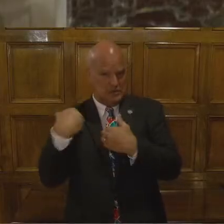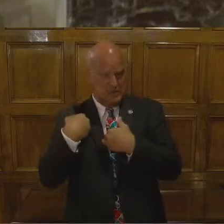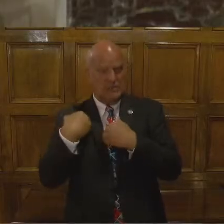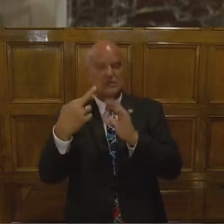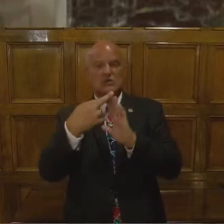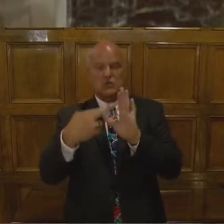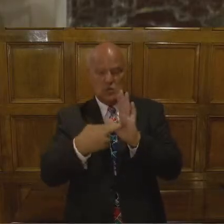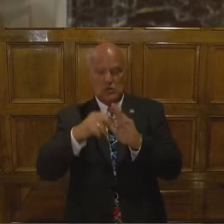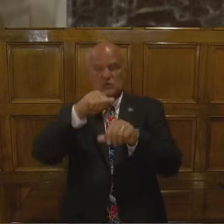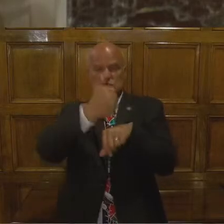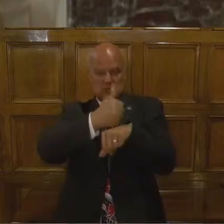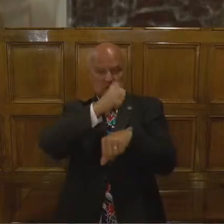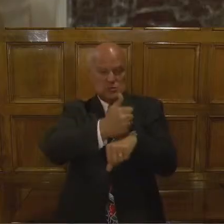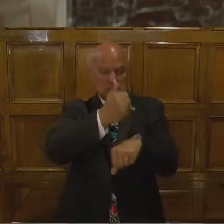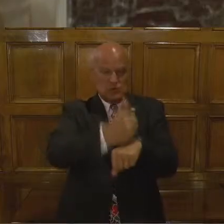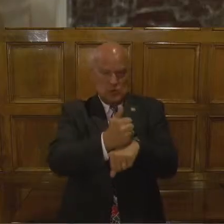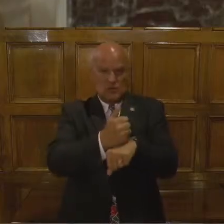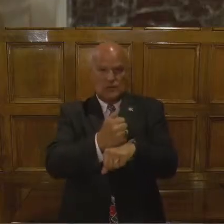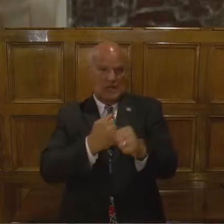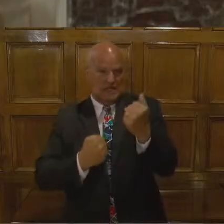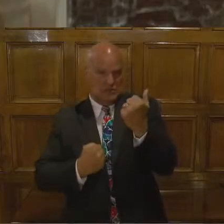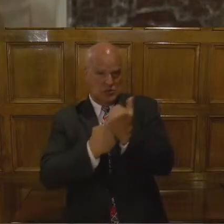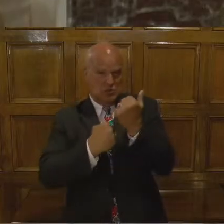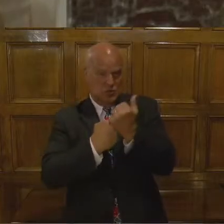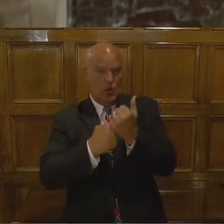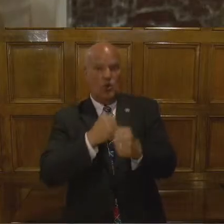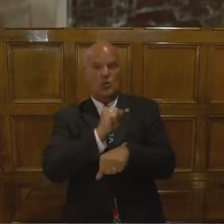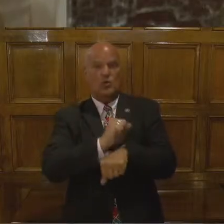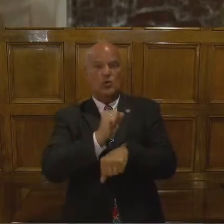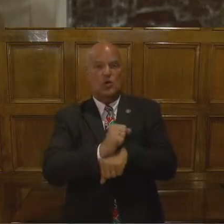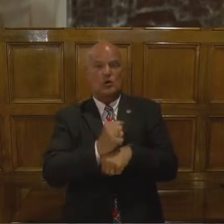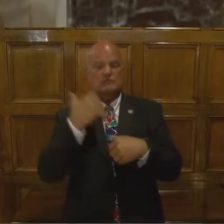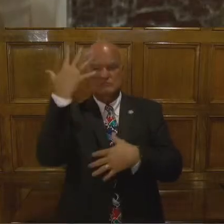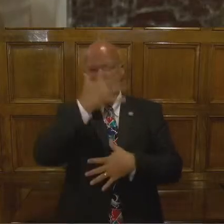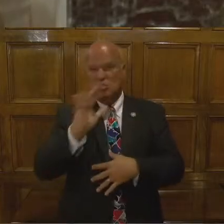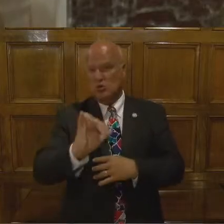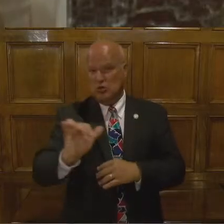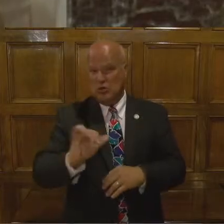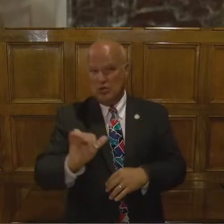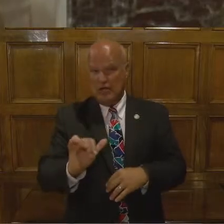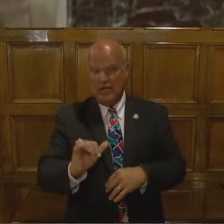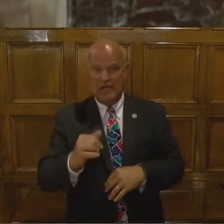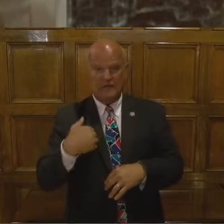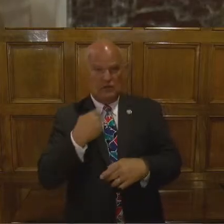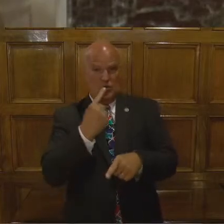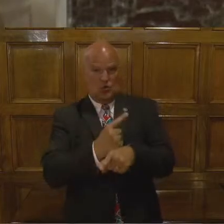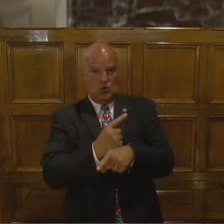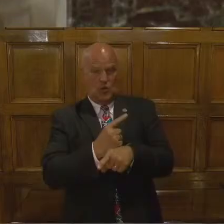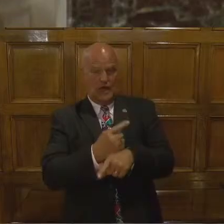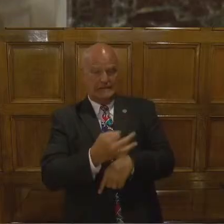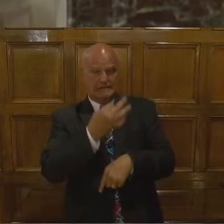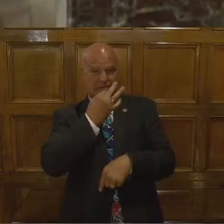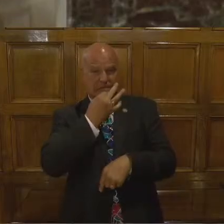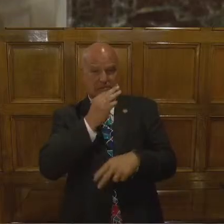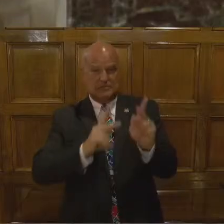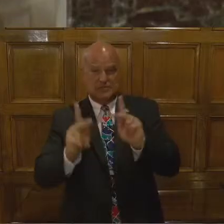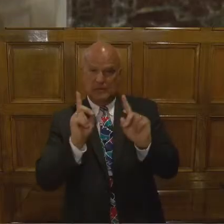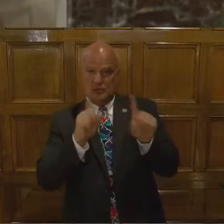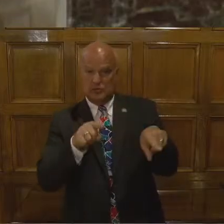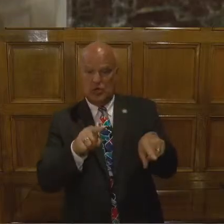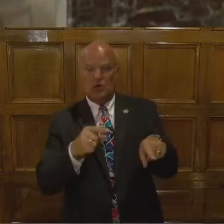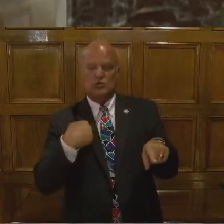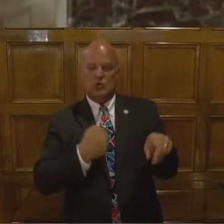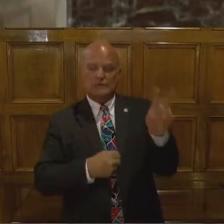and whether we're doing support work and what it would be, and whether we have the right expertise to provide assistance. So we